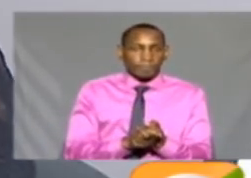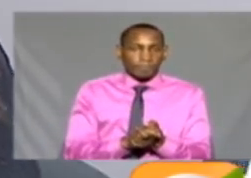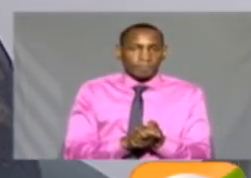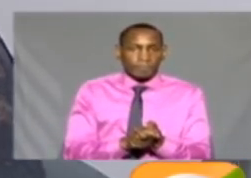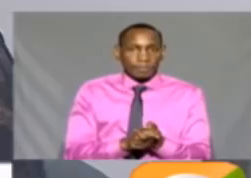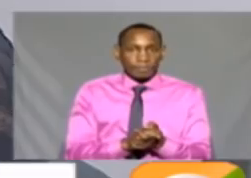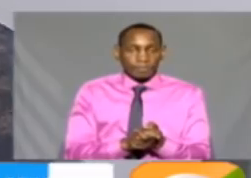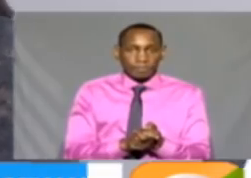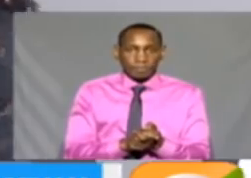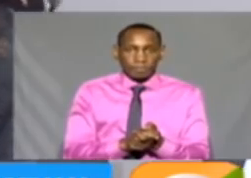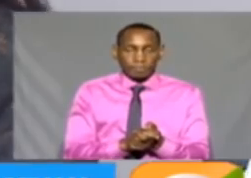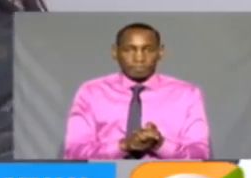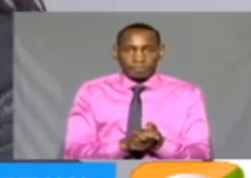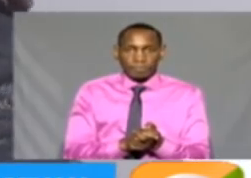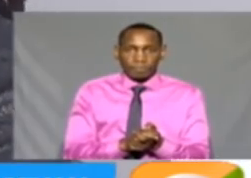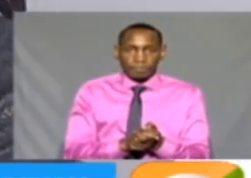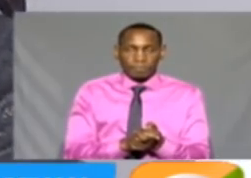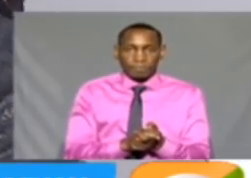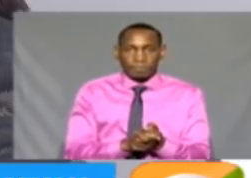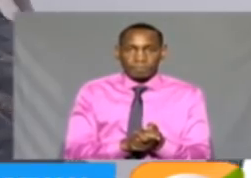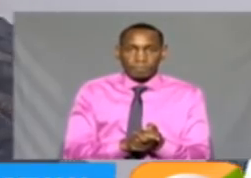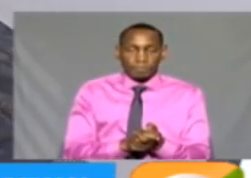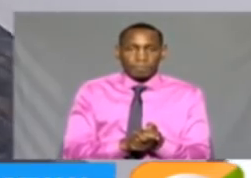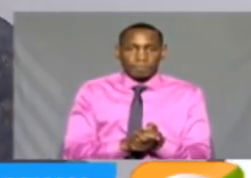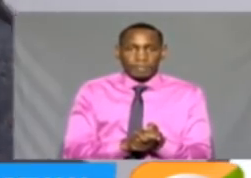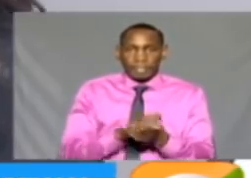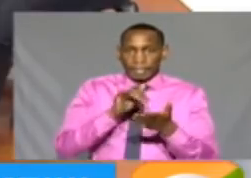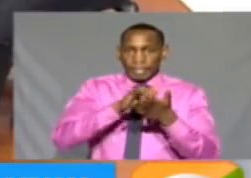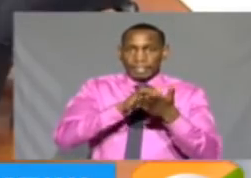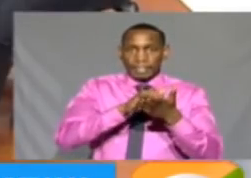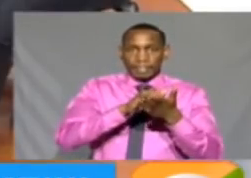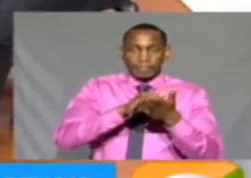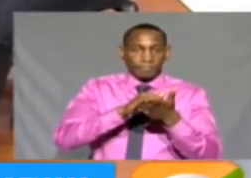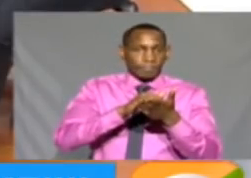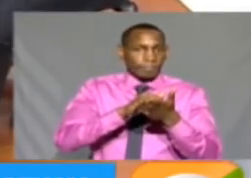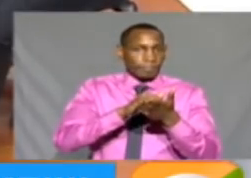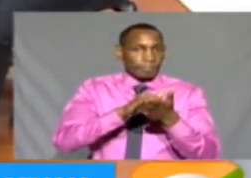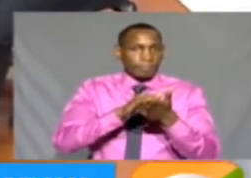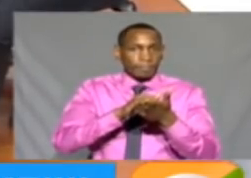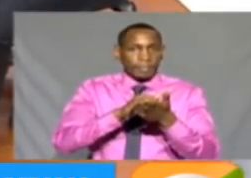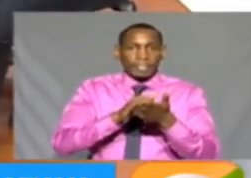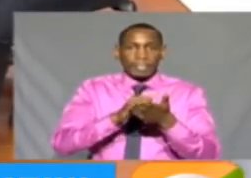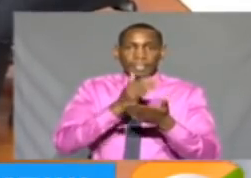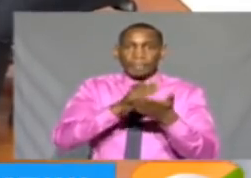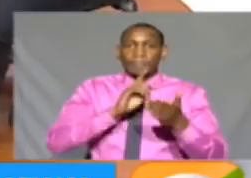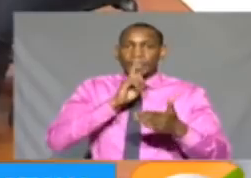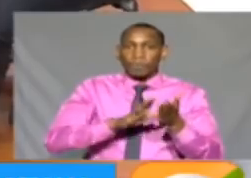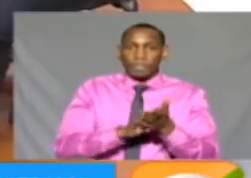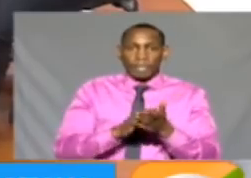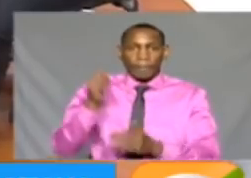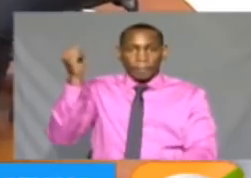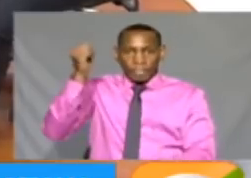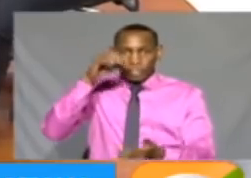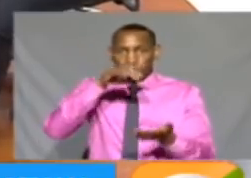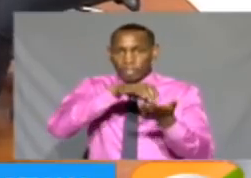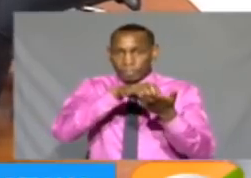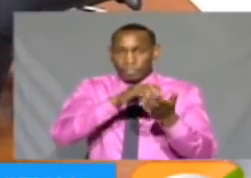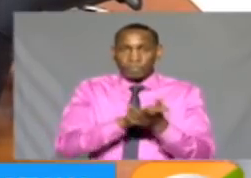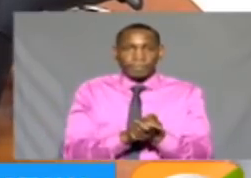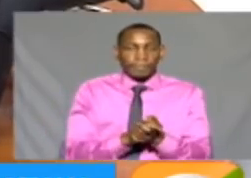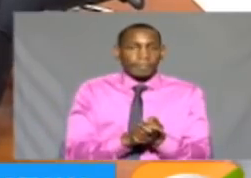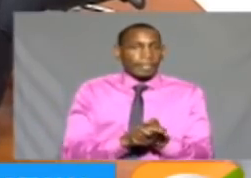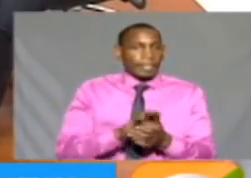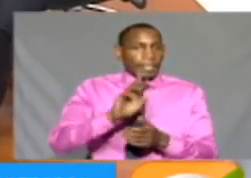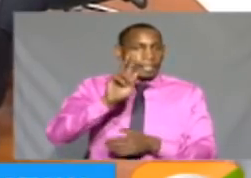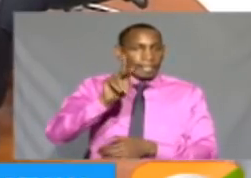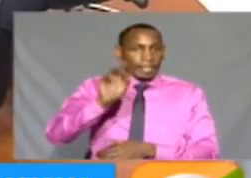time at attempted, it was really forced. And do you remember? That cost him his seat. Some say that cost him his political seat. So this is where